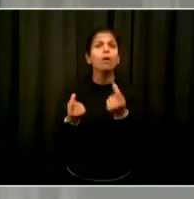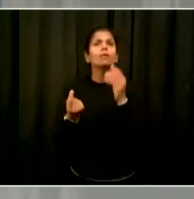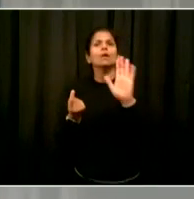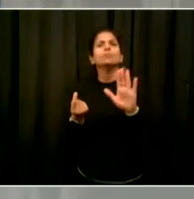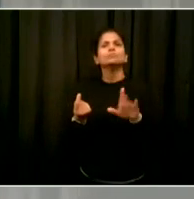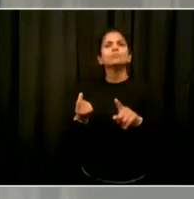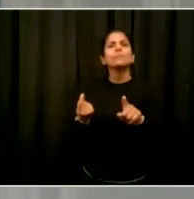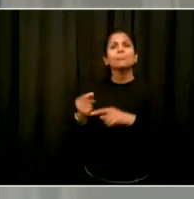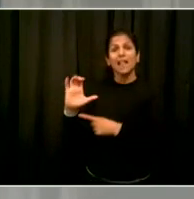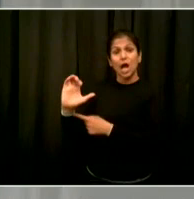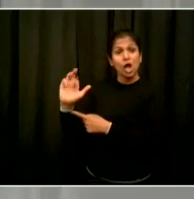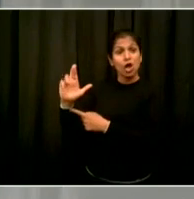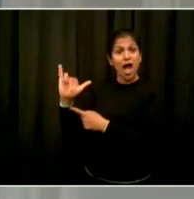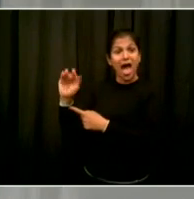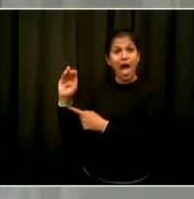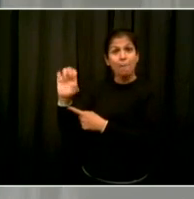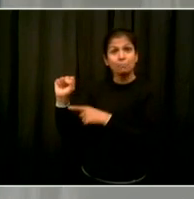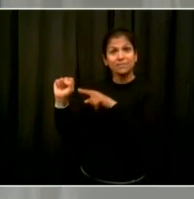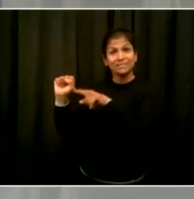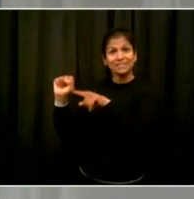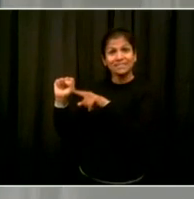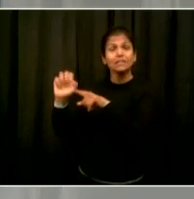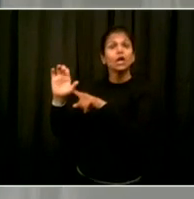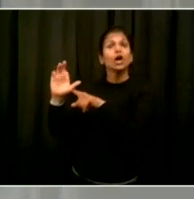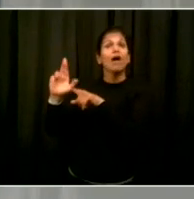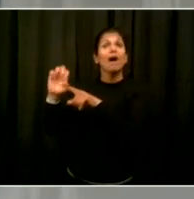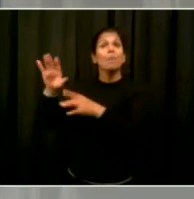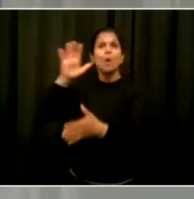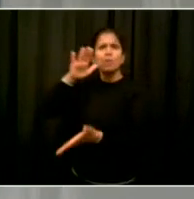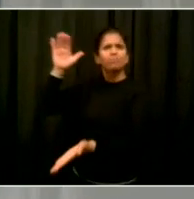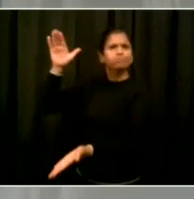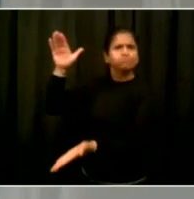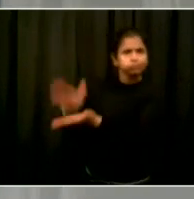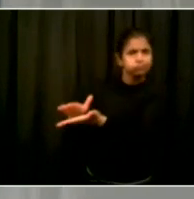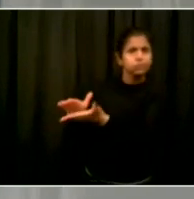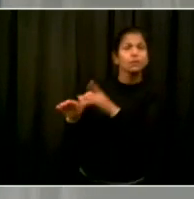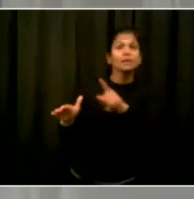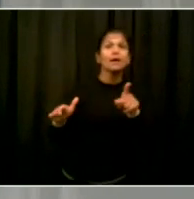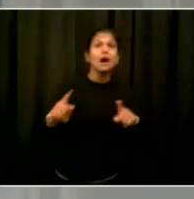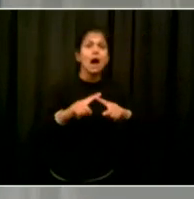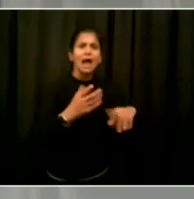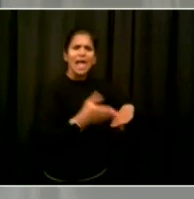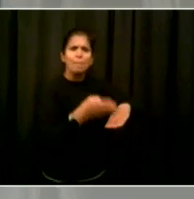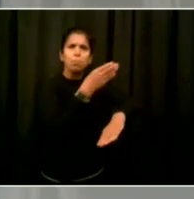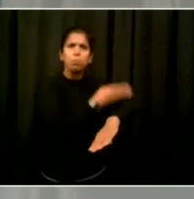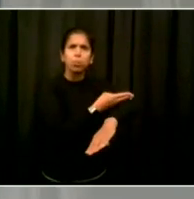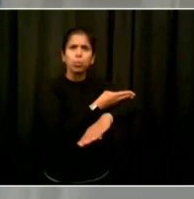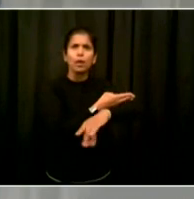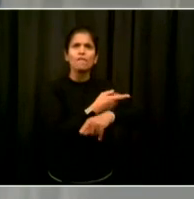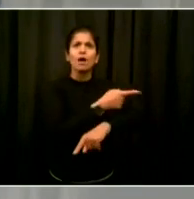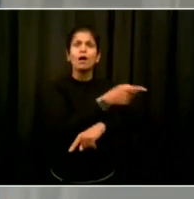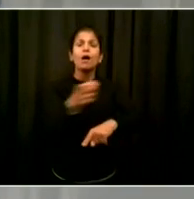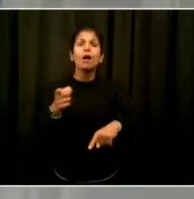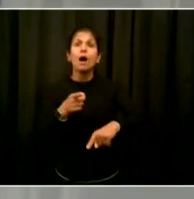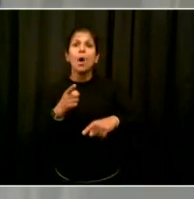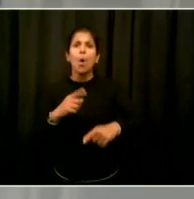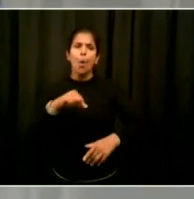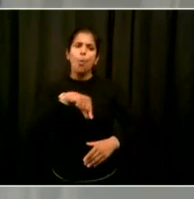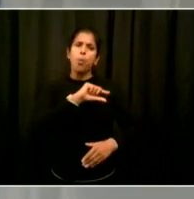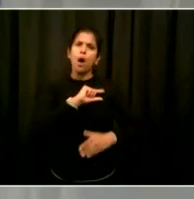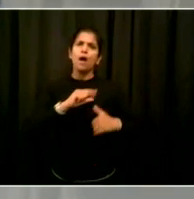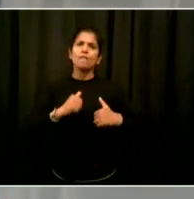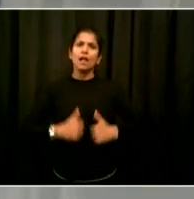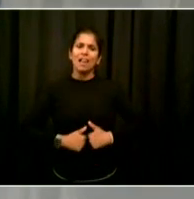trusted by the community they serve. That community should have faith in their police department. And that's my ultimate goal, to make sure